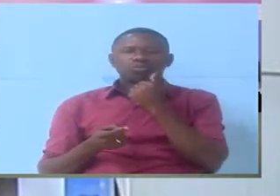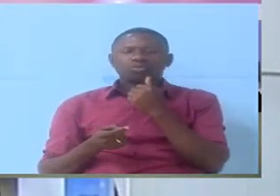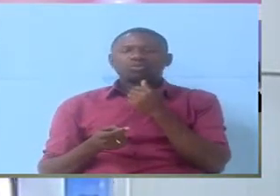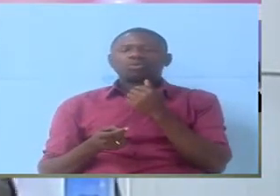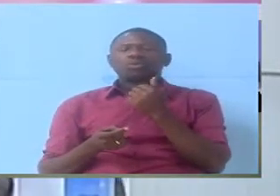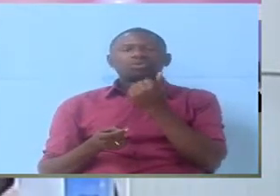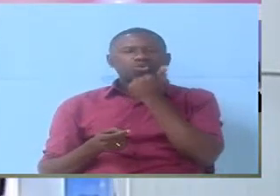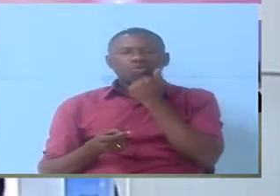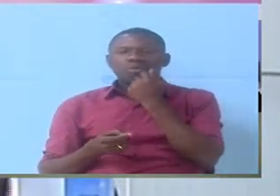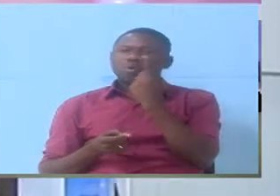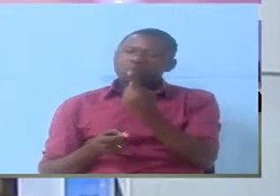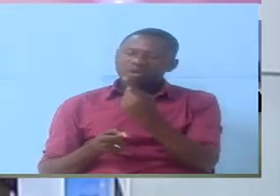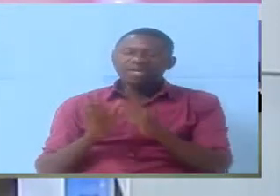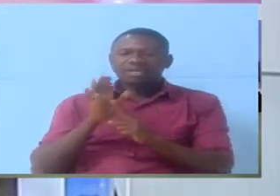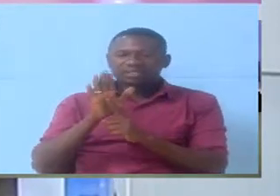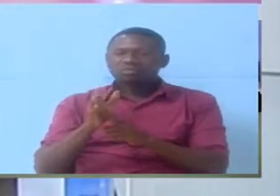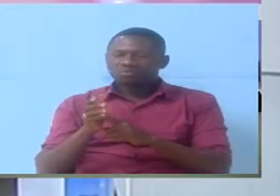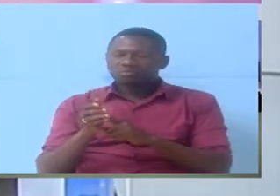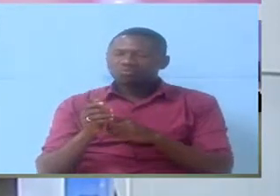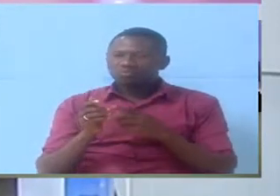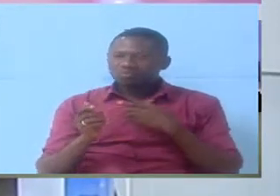Number one, we found about